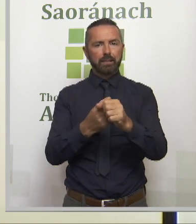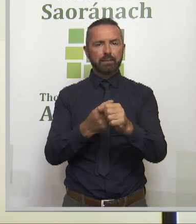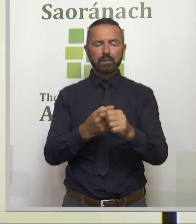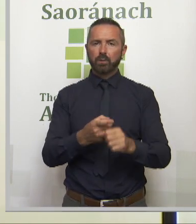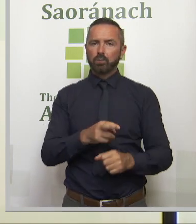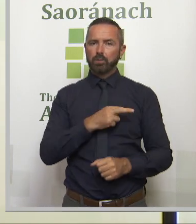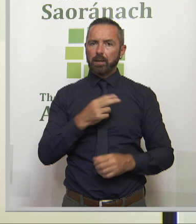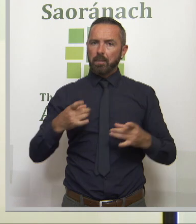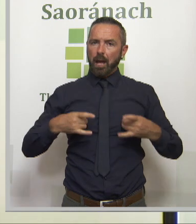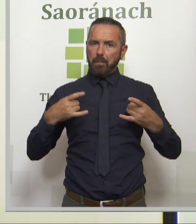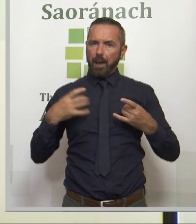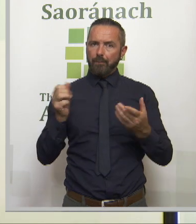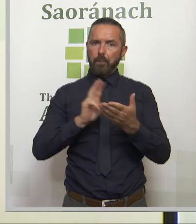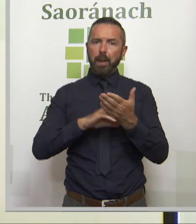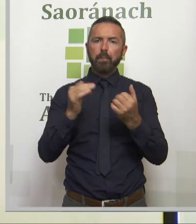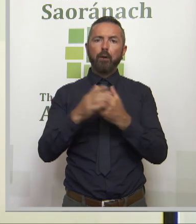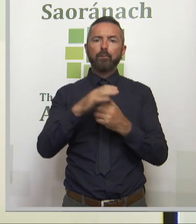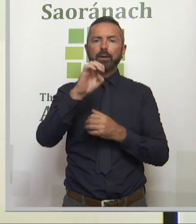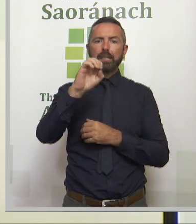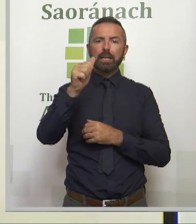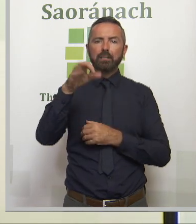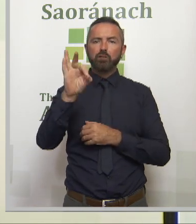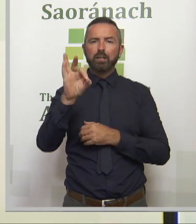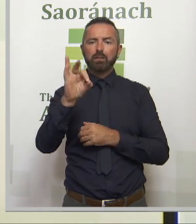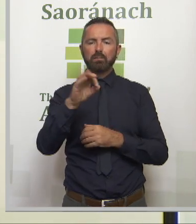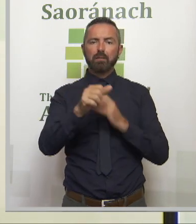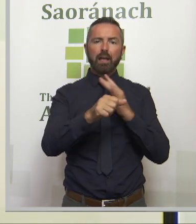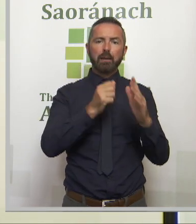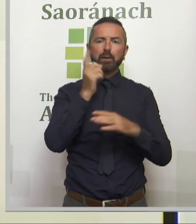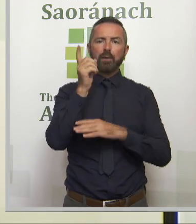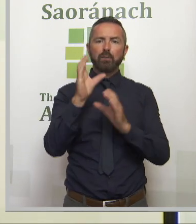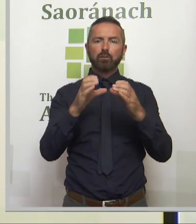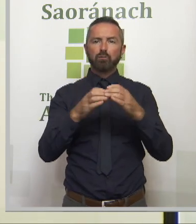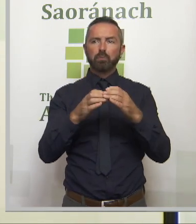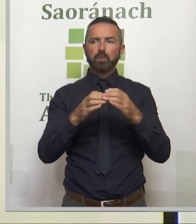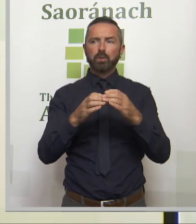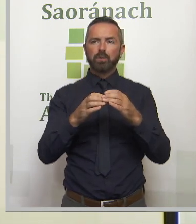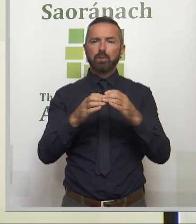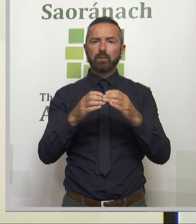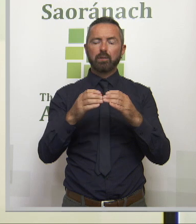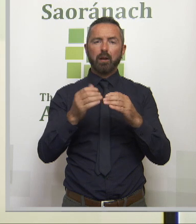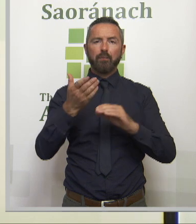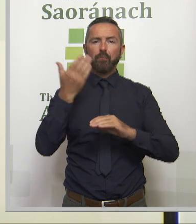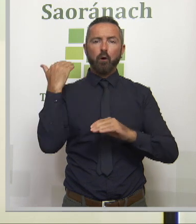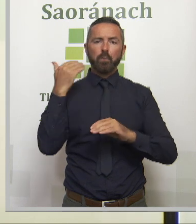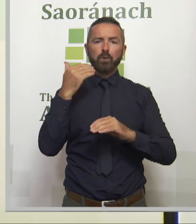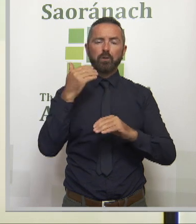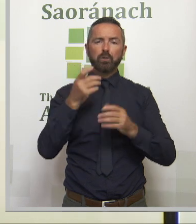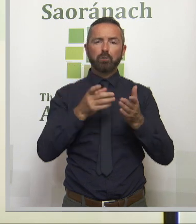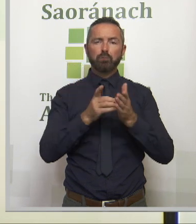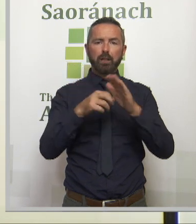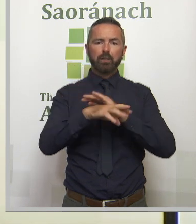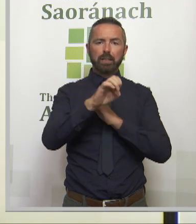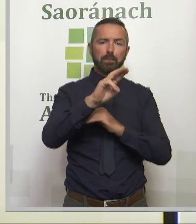delighted that a member of our expert advisory group, Dr. Micheál Ó Cinnéide, who is a former diplomat, former director of the EPA, former director of the Marine